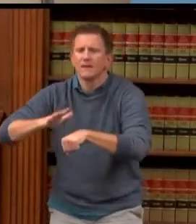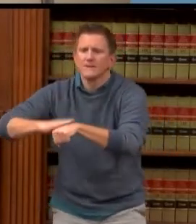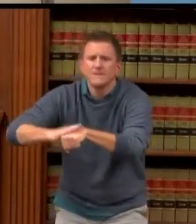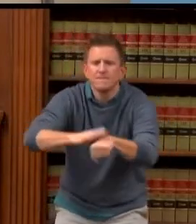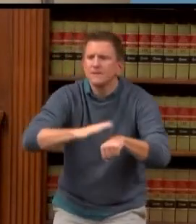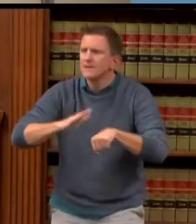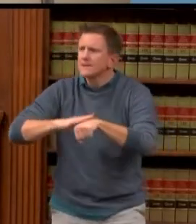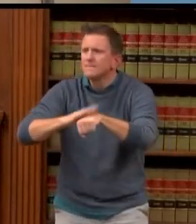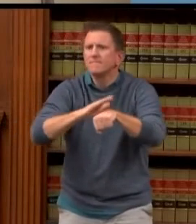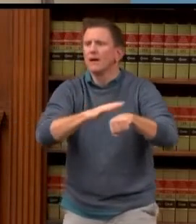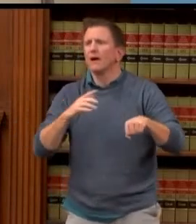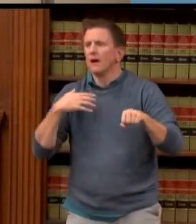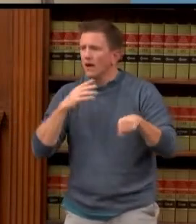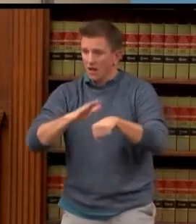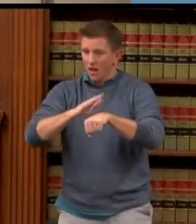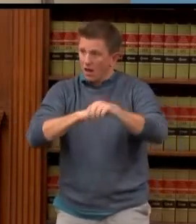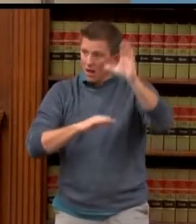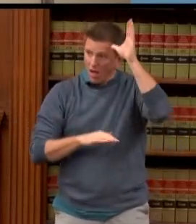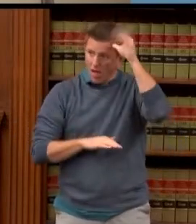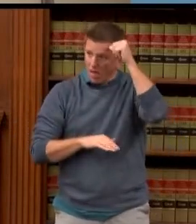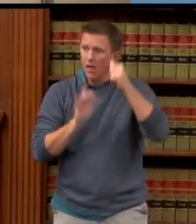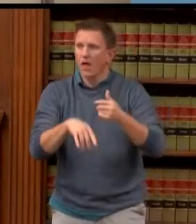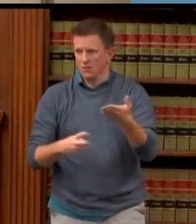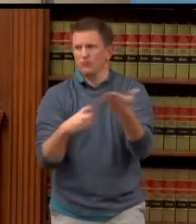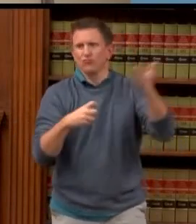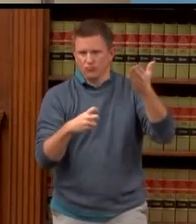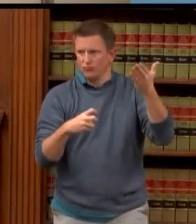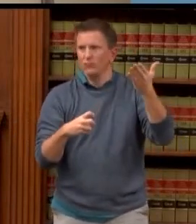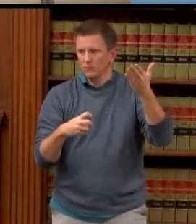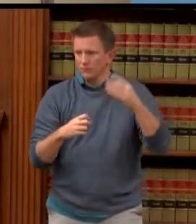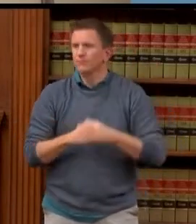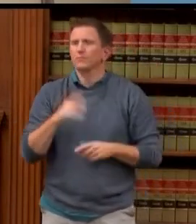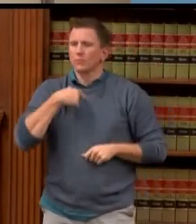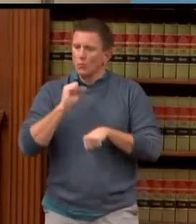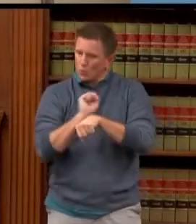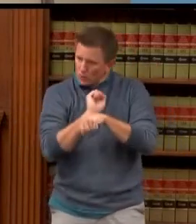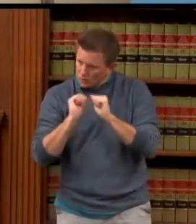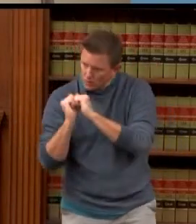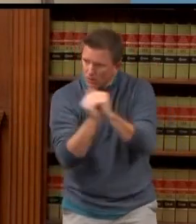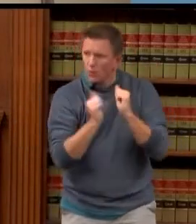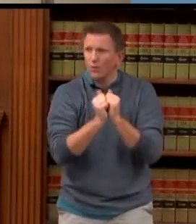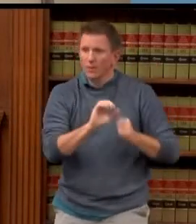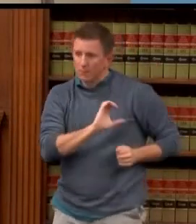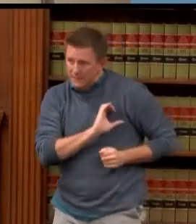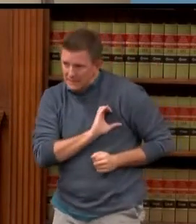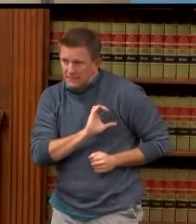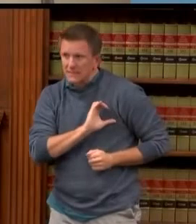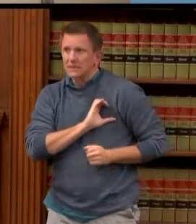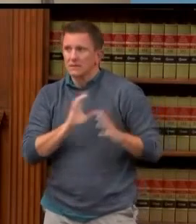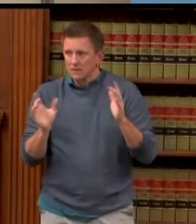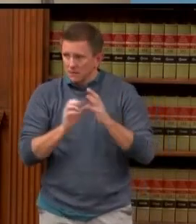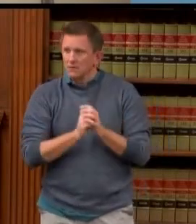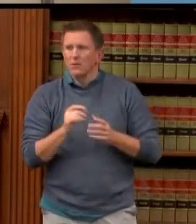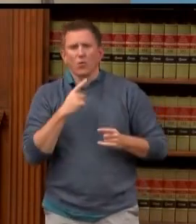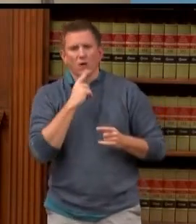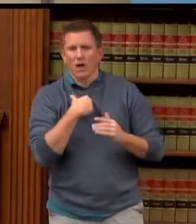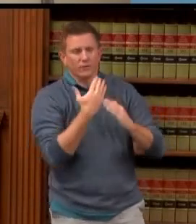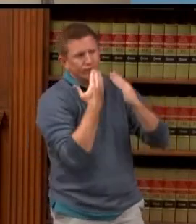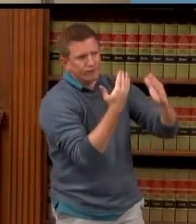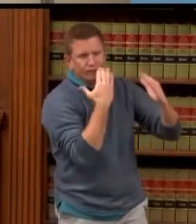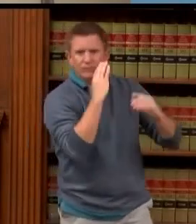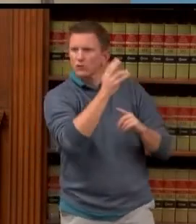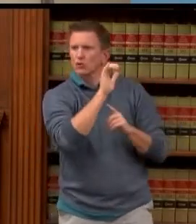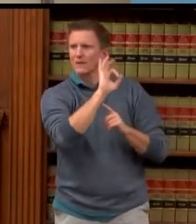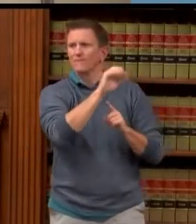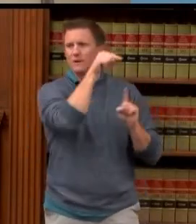thank Sheriff Diggins and Chief Pazin for their cooperation and Director Robinson. They'll be working closely with us to facilitate